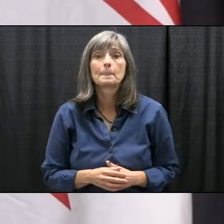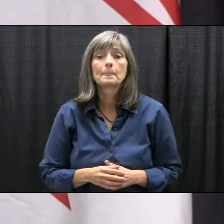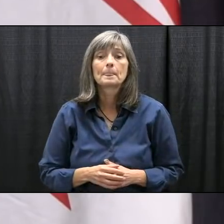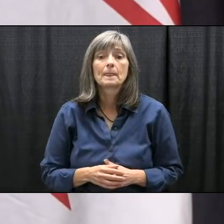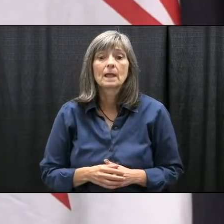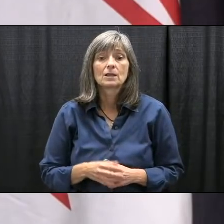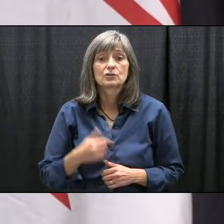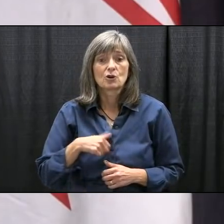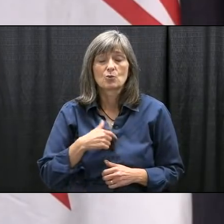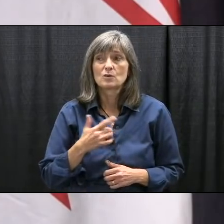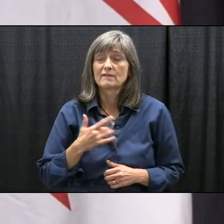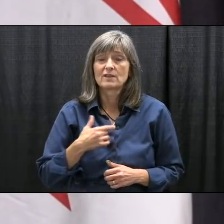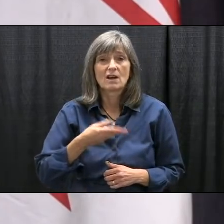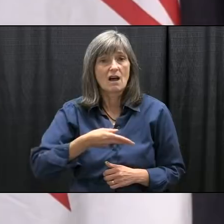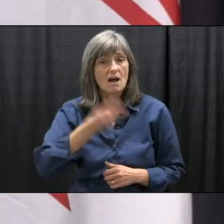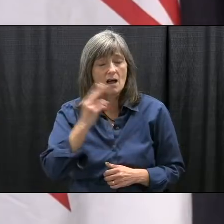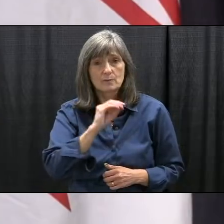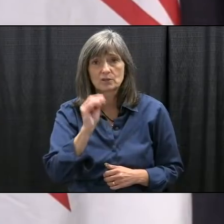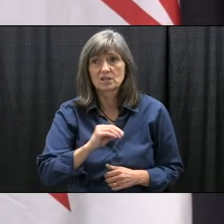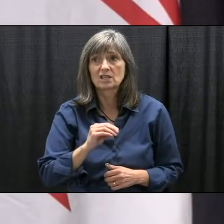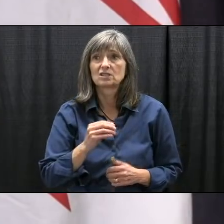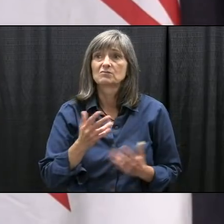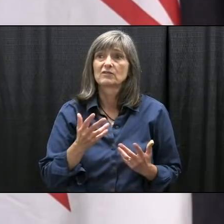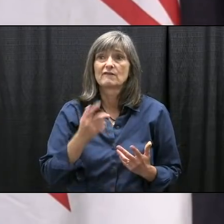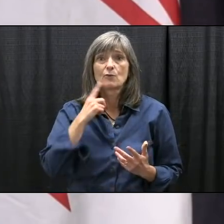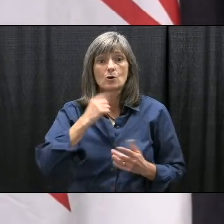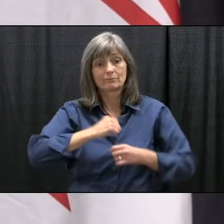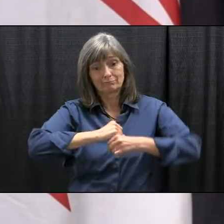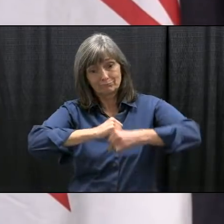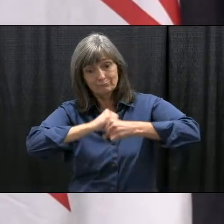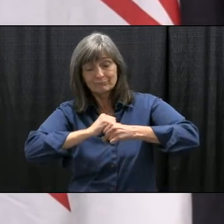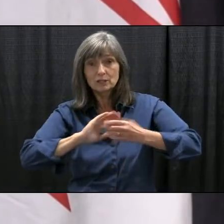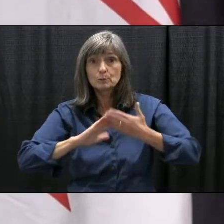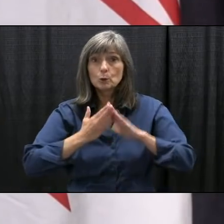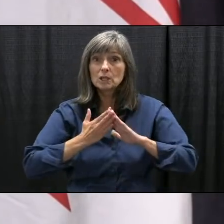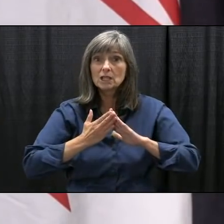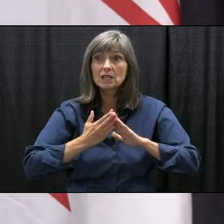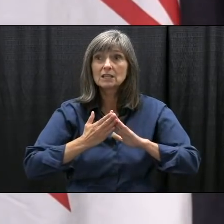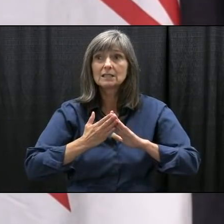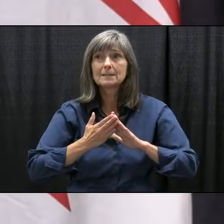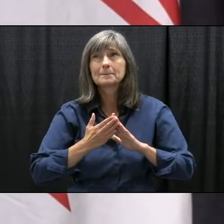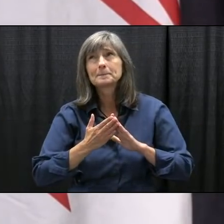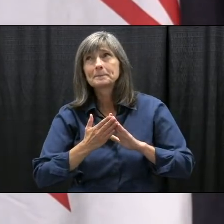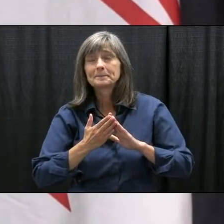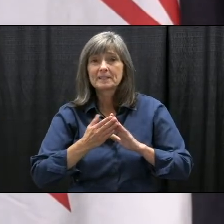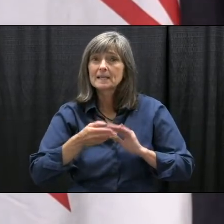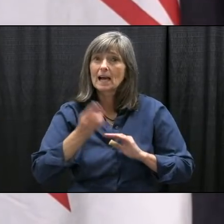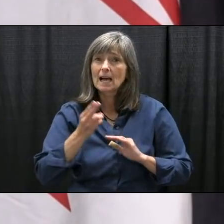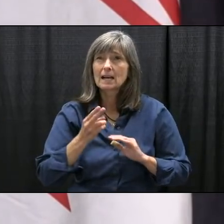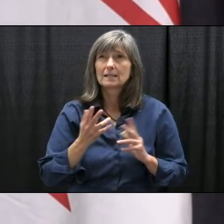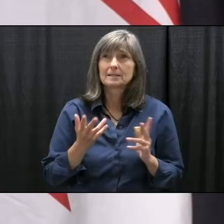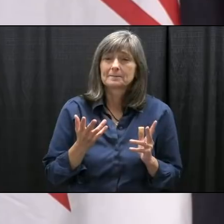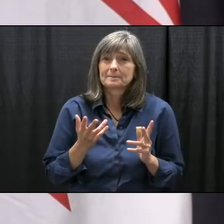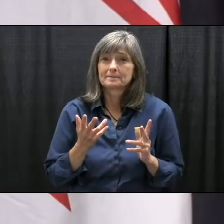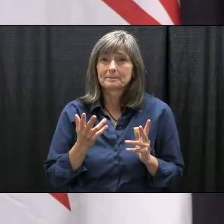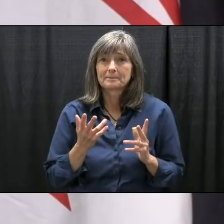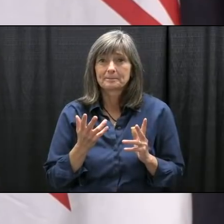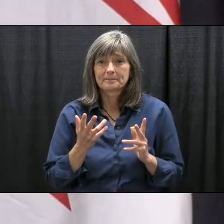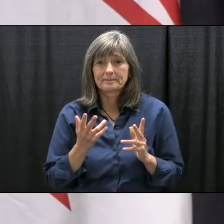vaccinated is very, very, very high to reach herd immunity. And I'm not quite sure if it's as quite